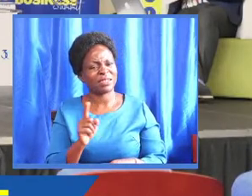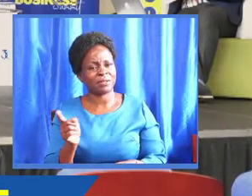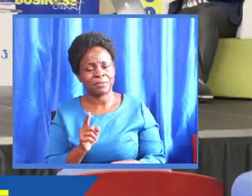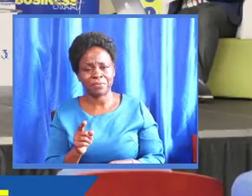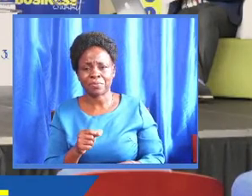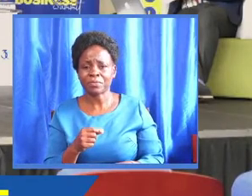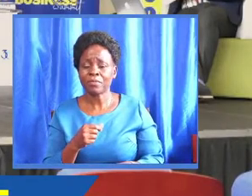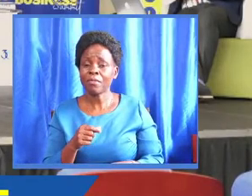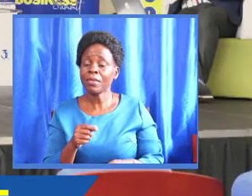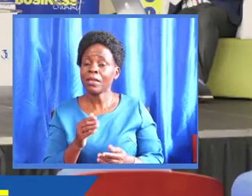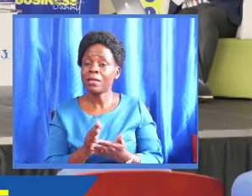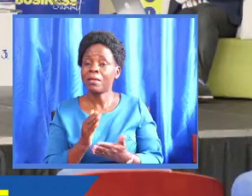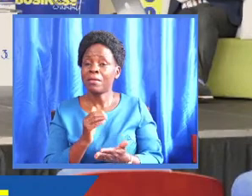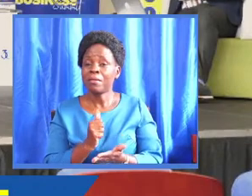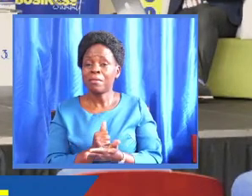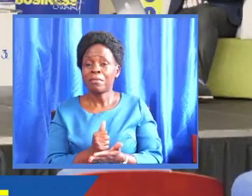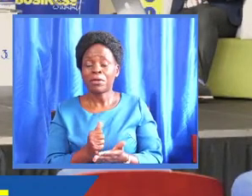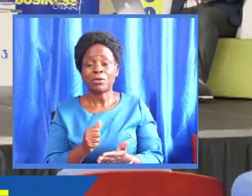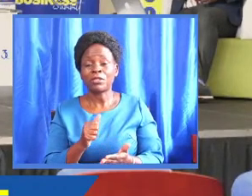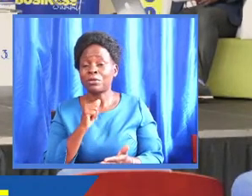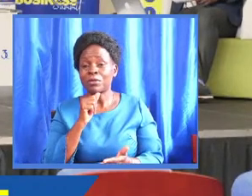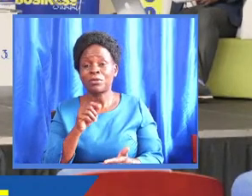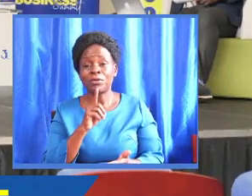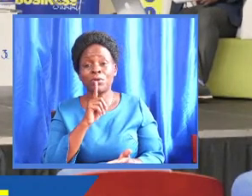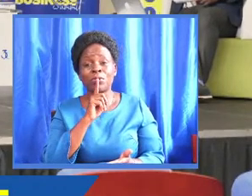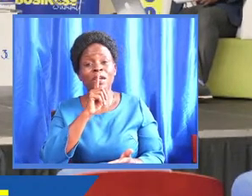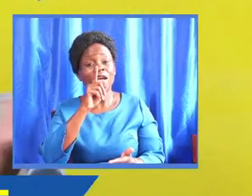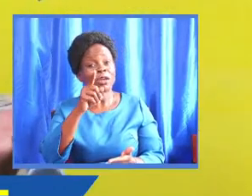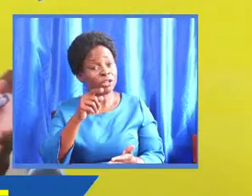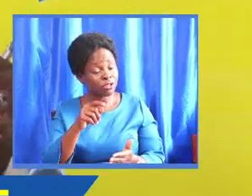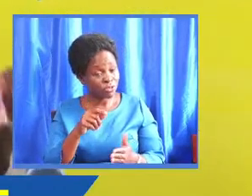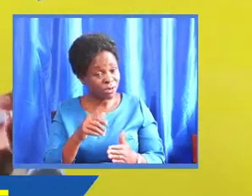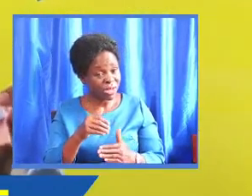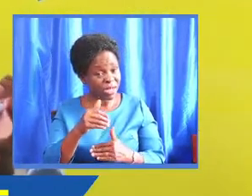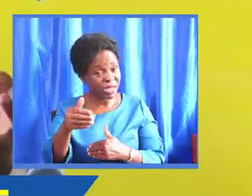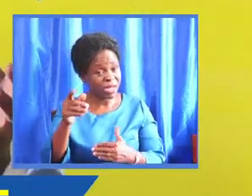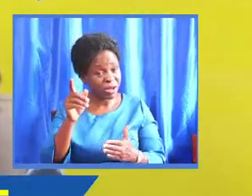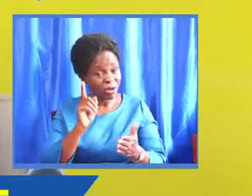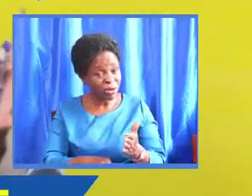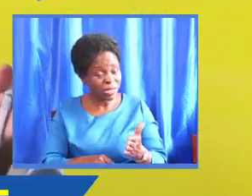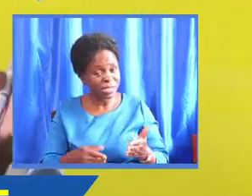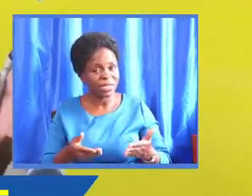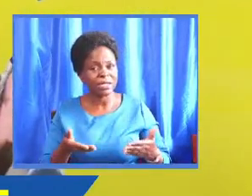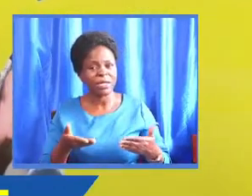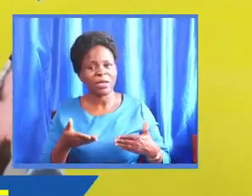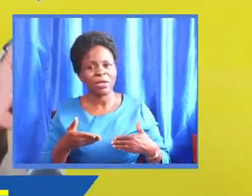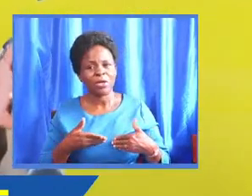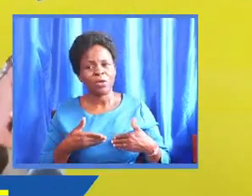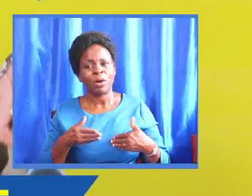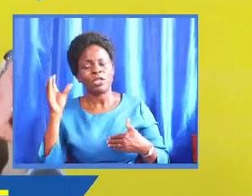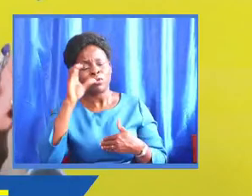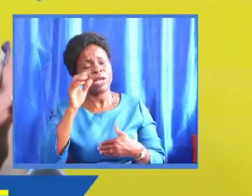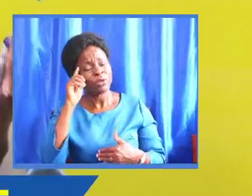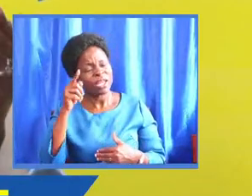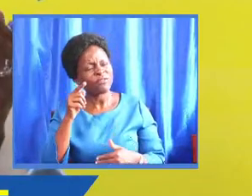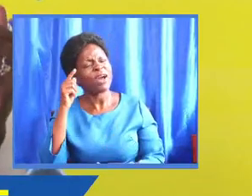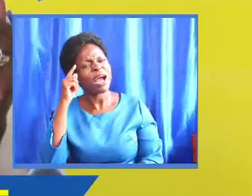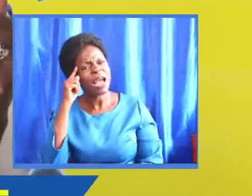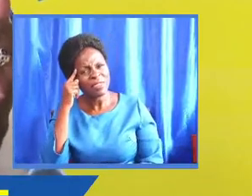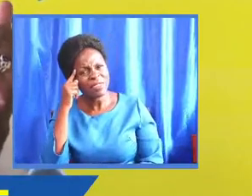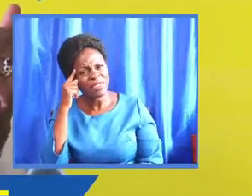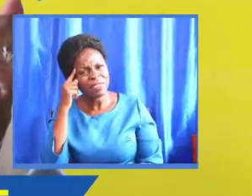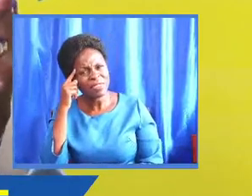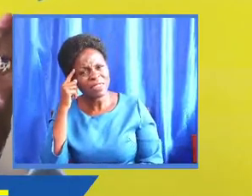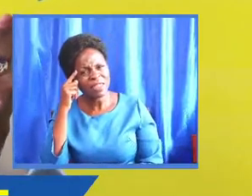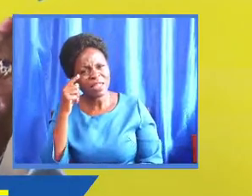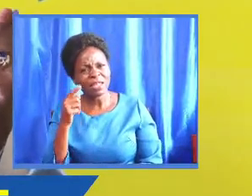than the other, because it's unprecedented. I hate to use that cliche, but it is. We haven't been in times like this before. So I think the